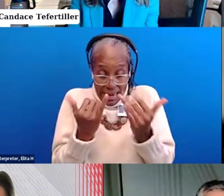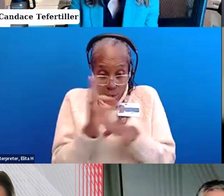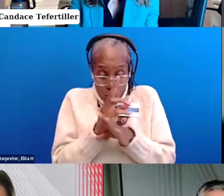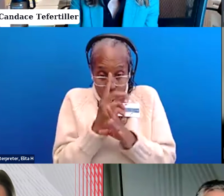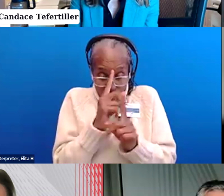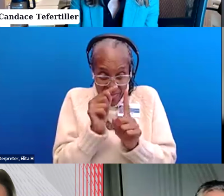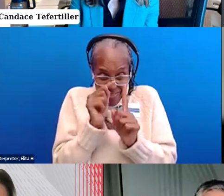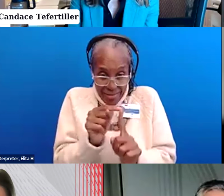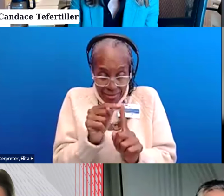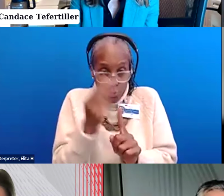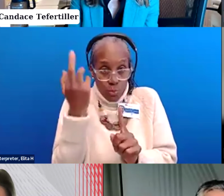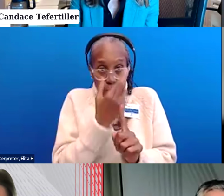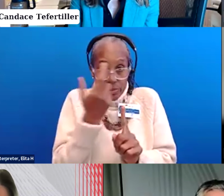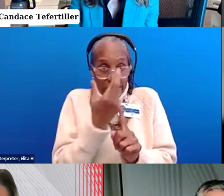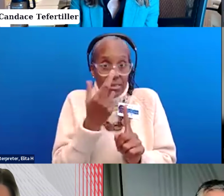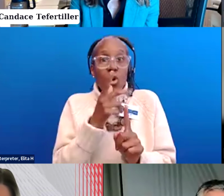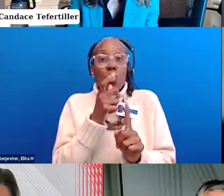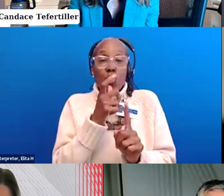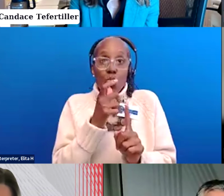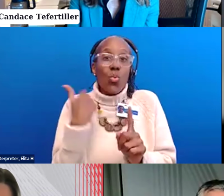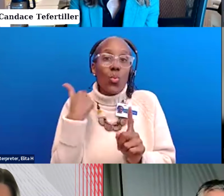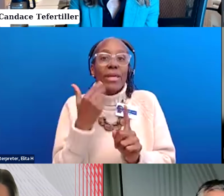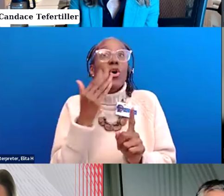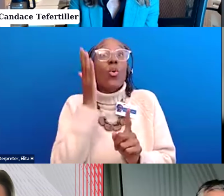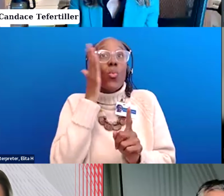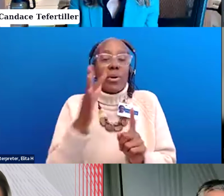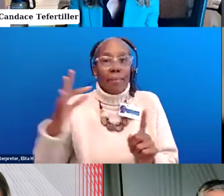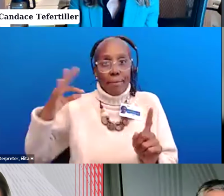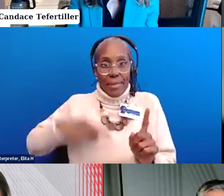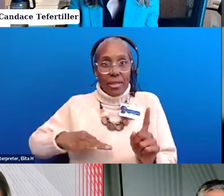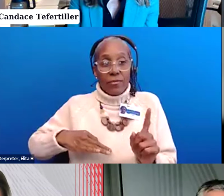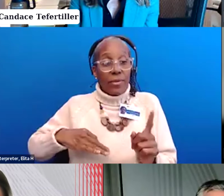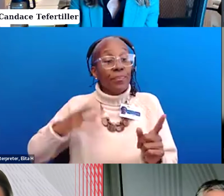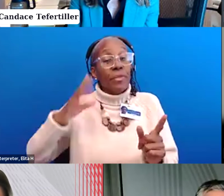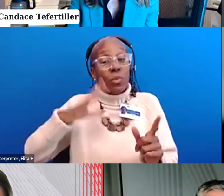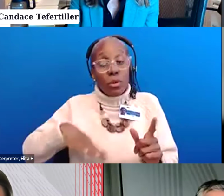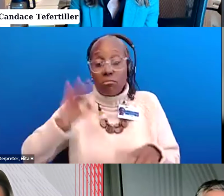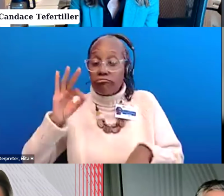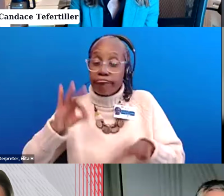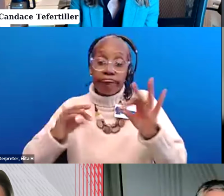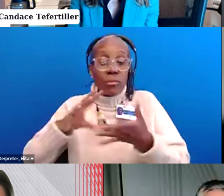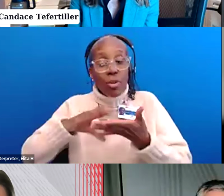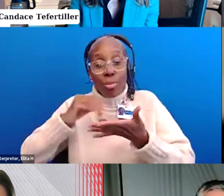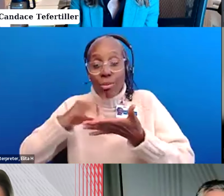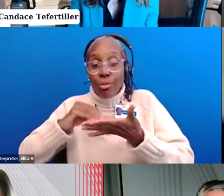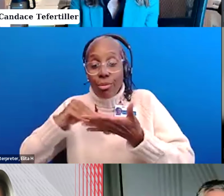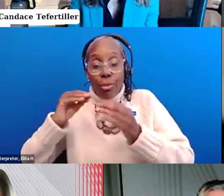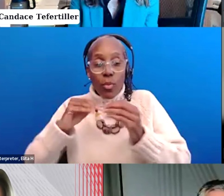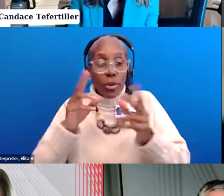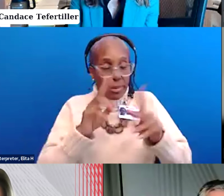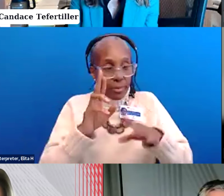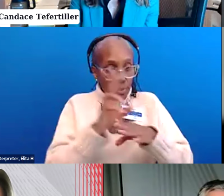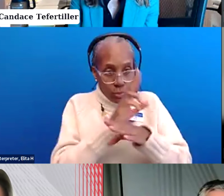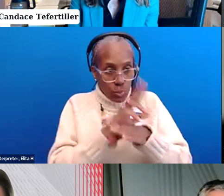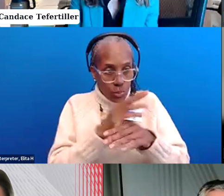and who we know will benefit. And as we learn more with use, I